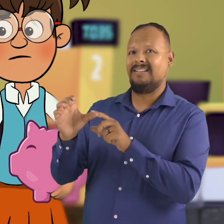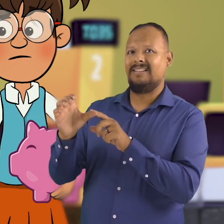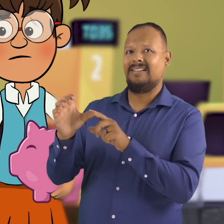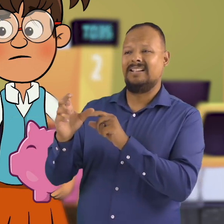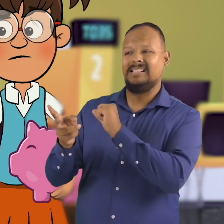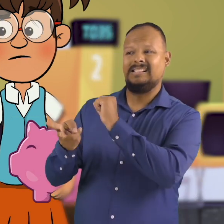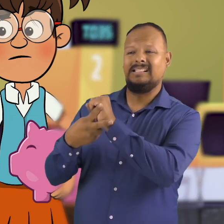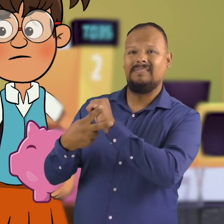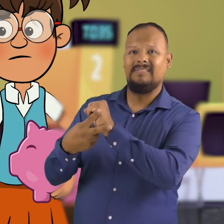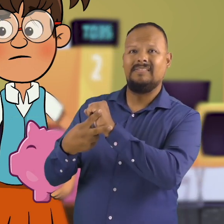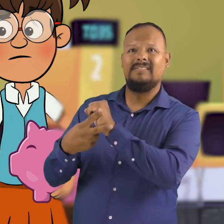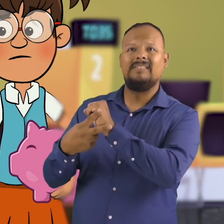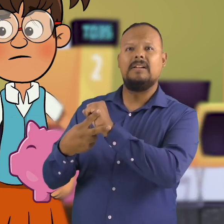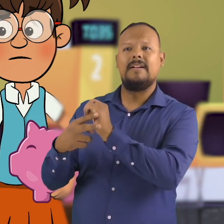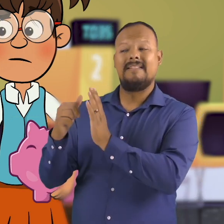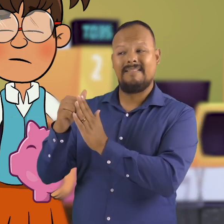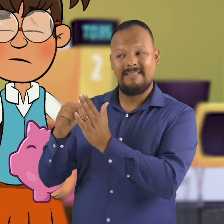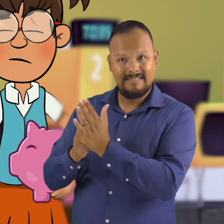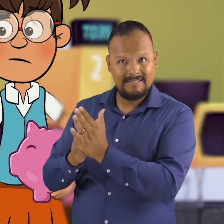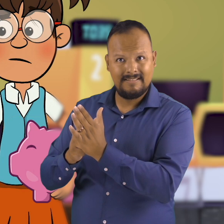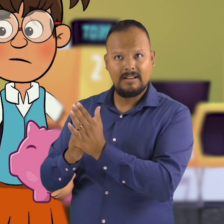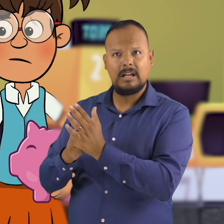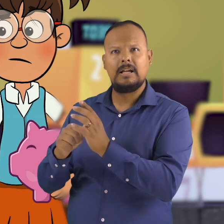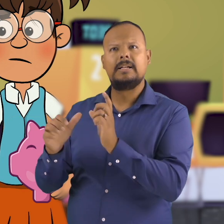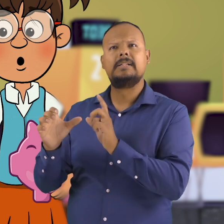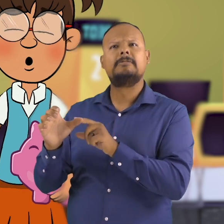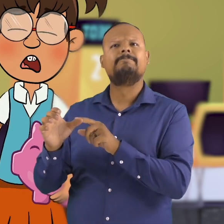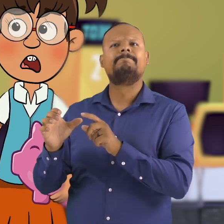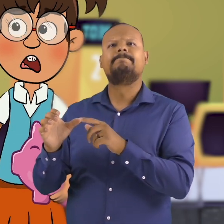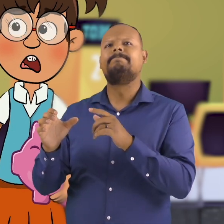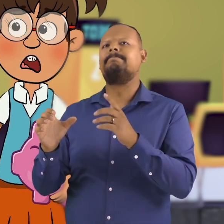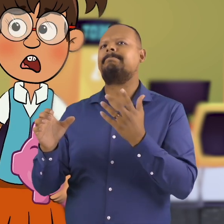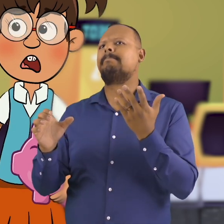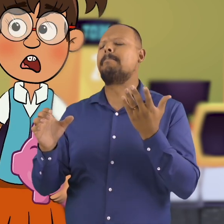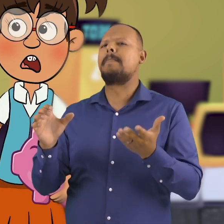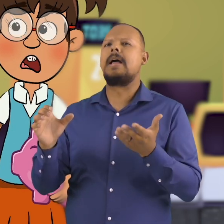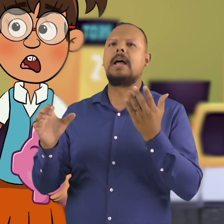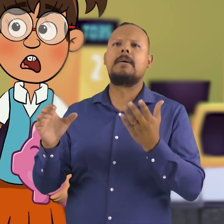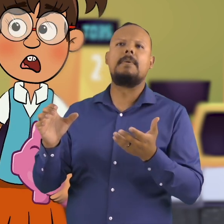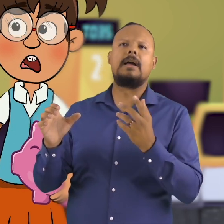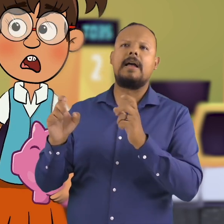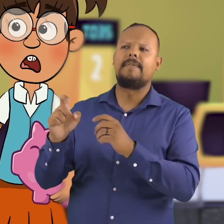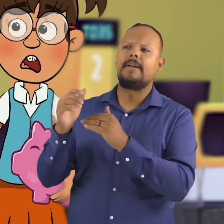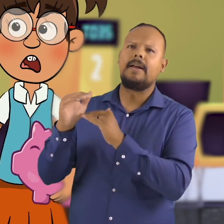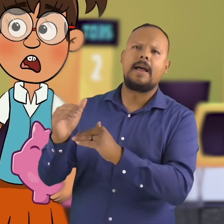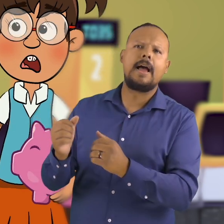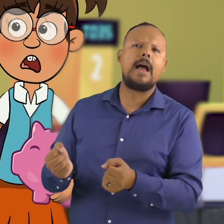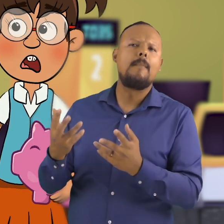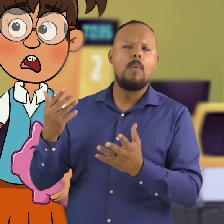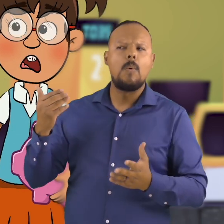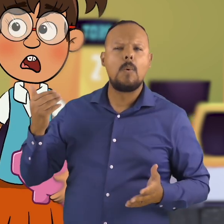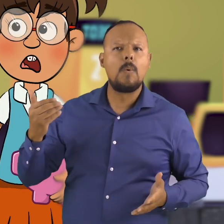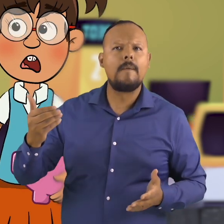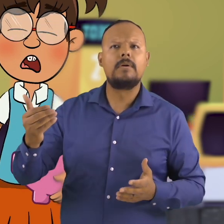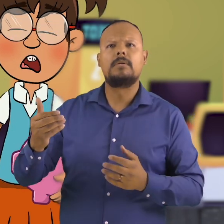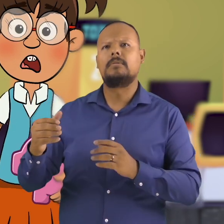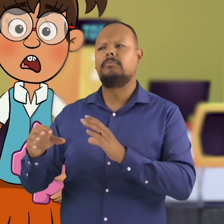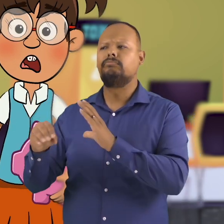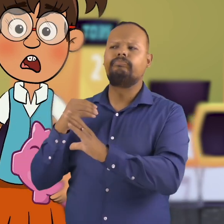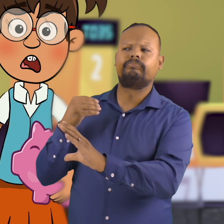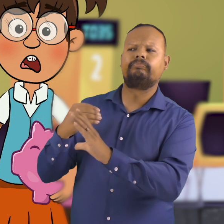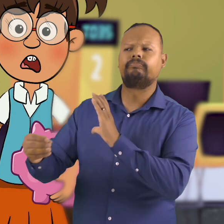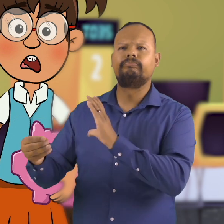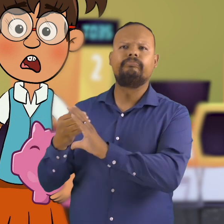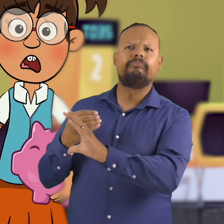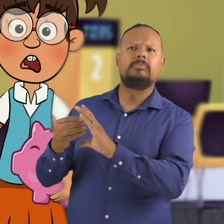number of transactions during a specific time limit. If you use it too often, the bank can actually charge